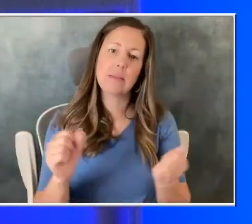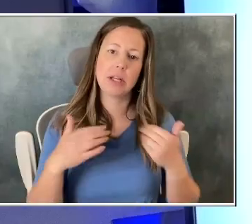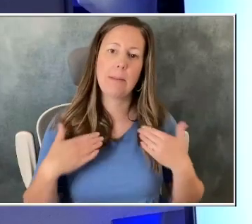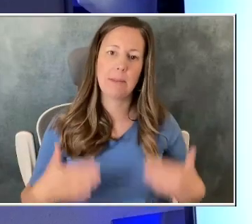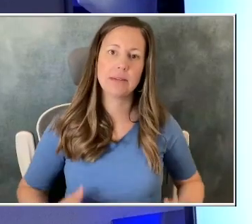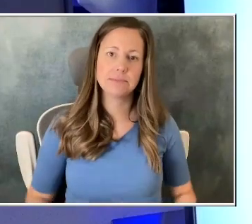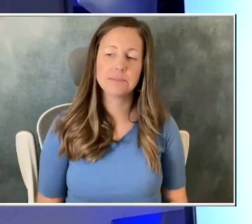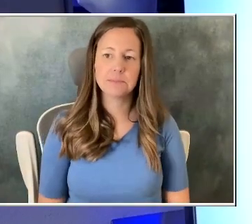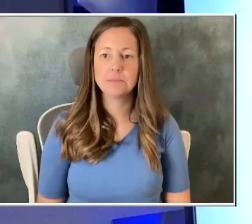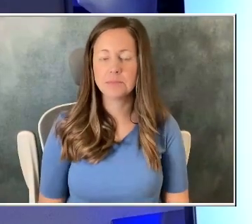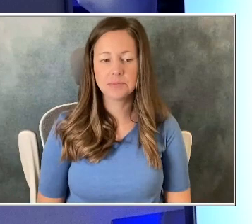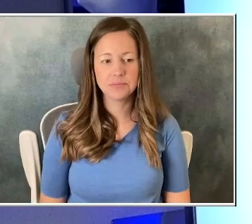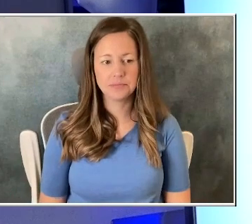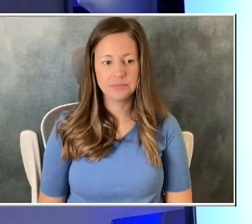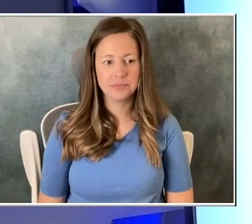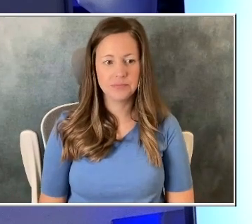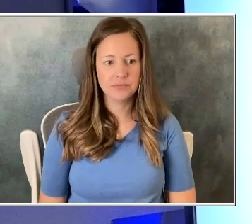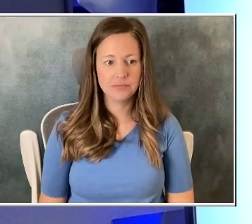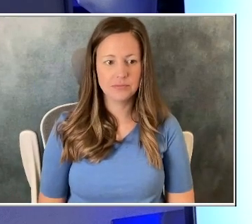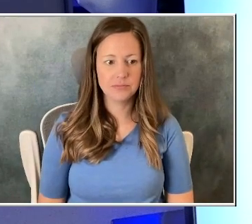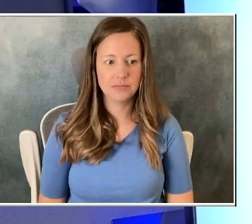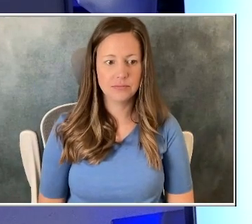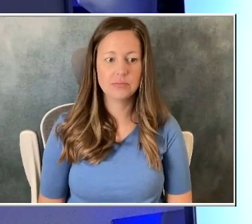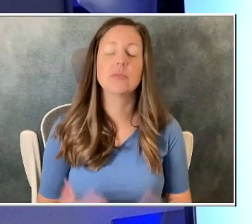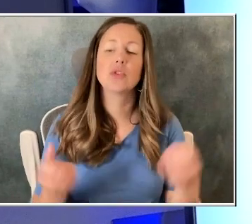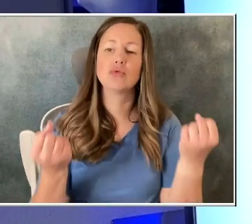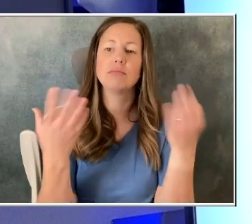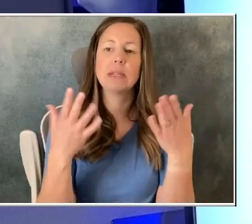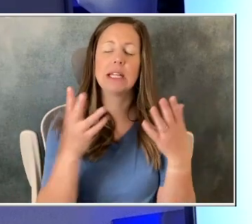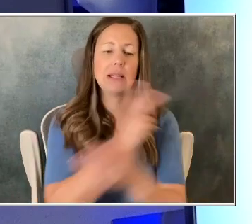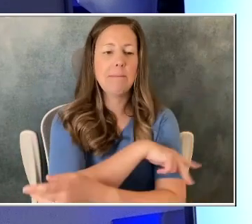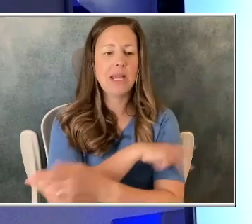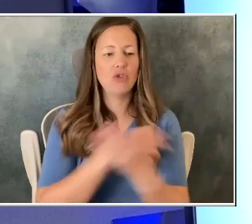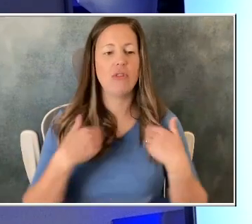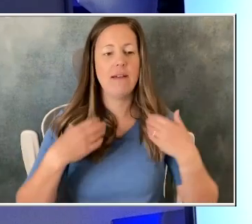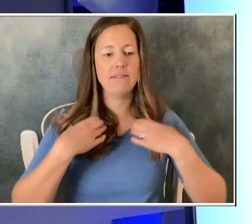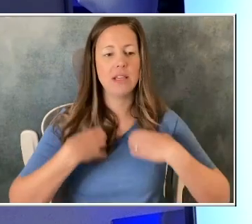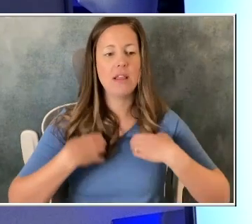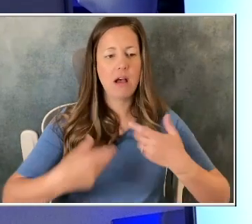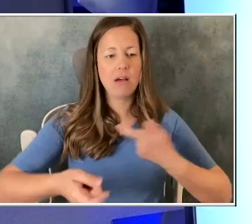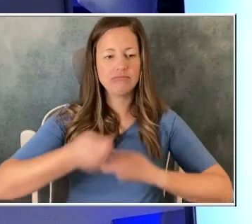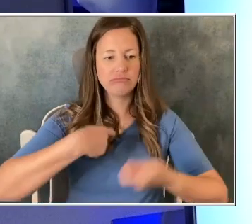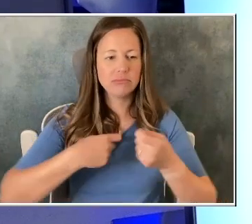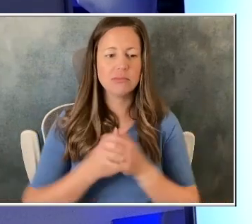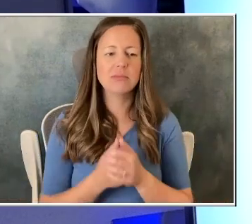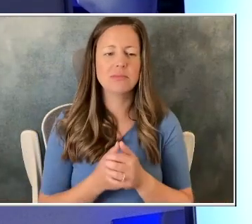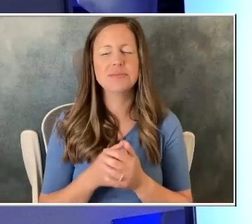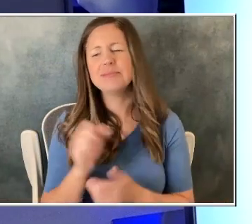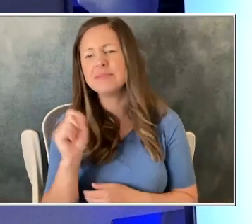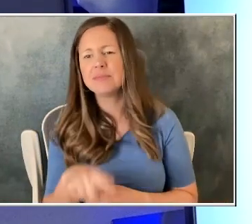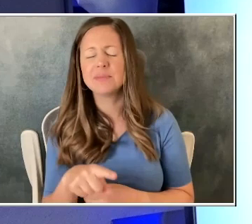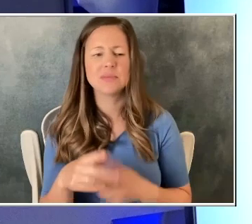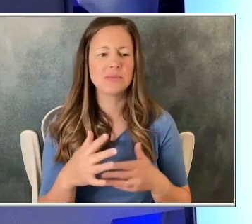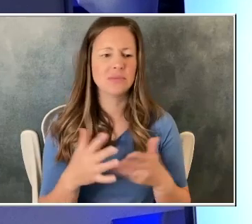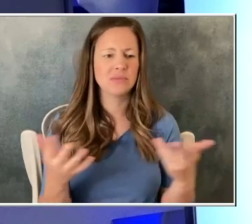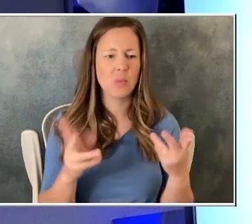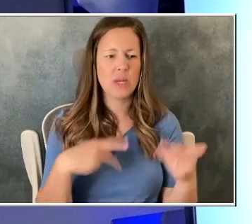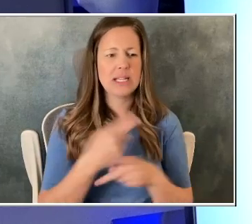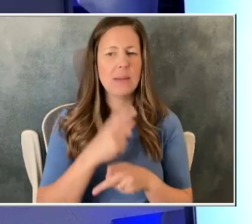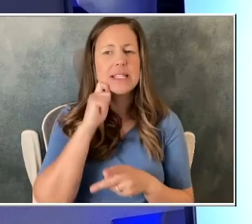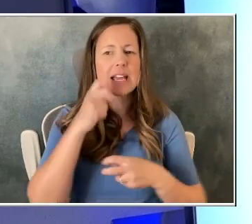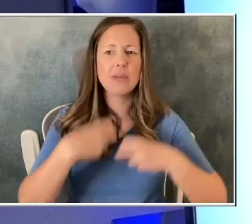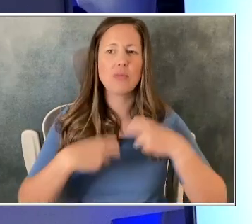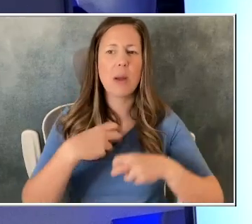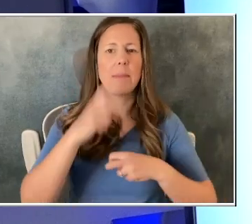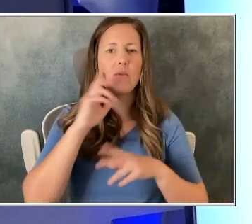So I follow a lot of patients who've had lung transplants, and one of the questions would be, what kind of skin problems can people who have had what we call a solid organ